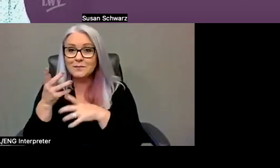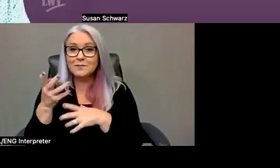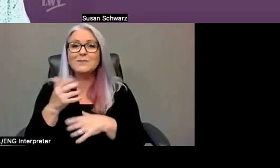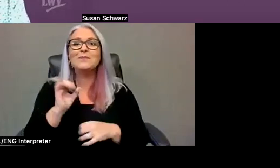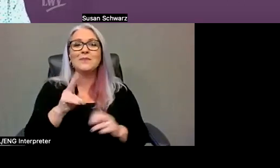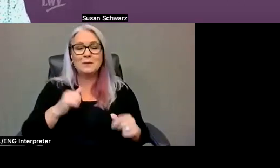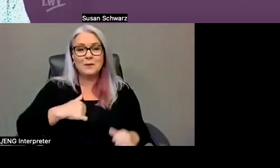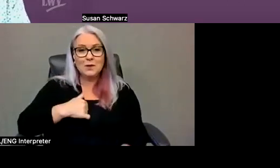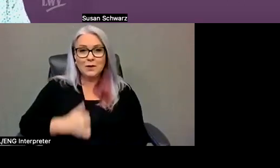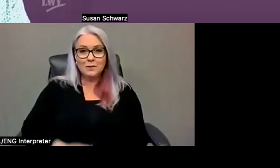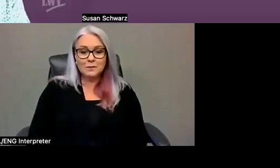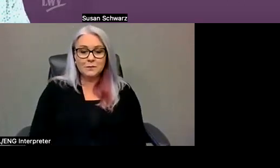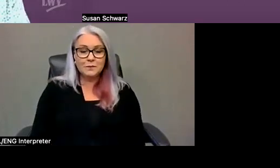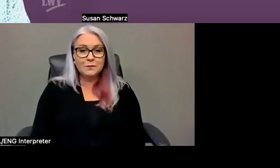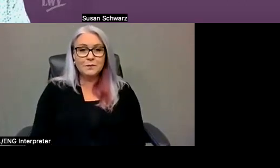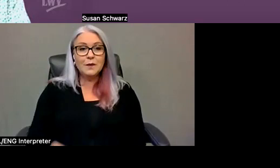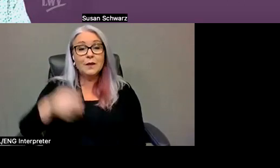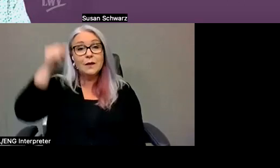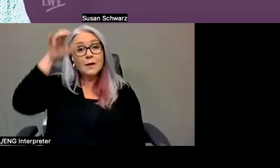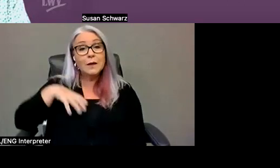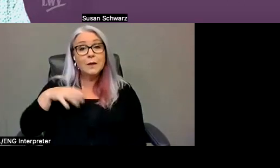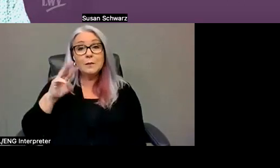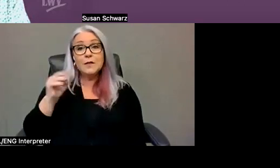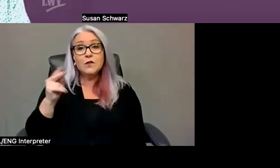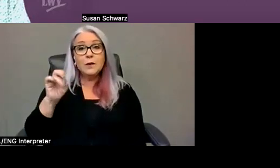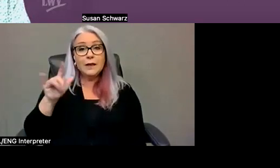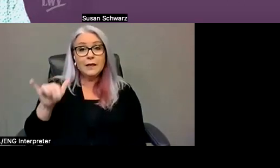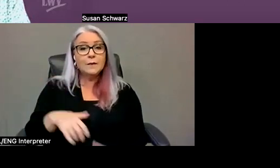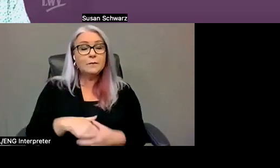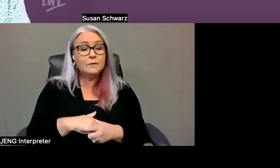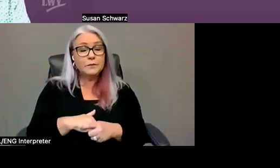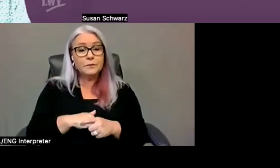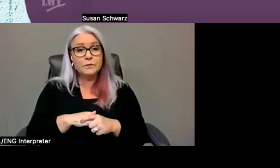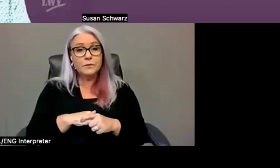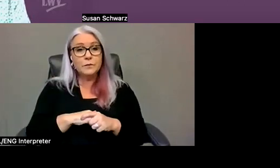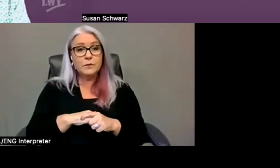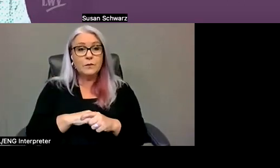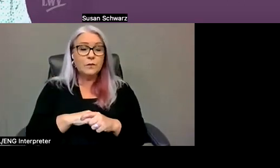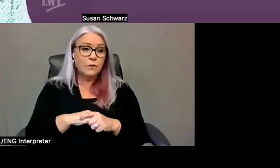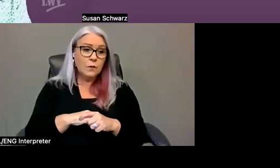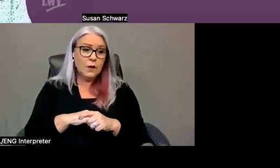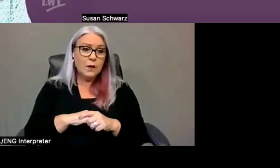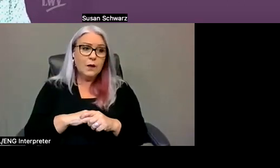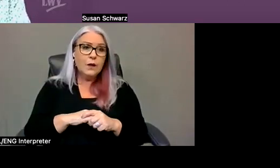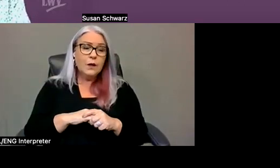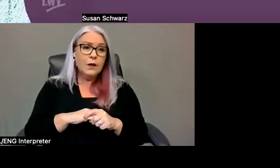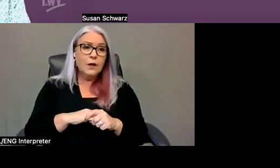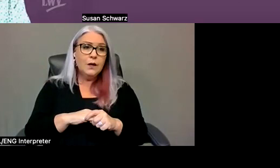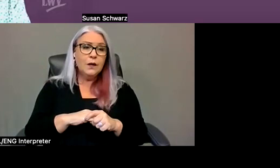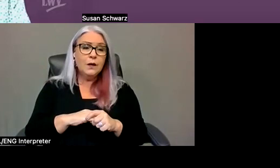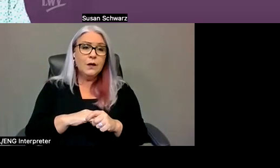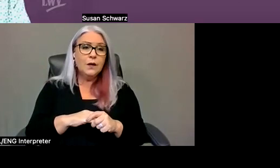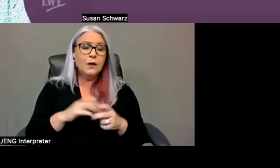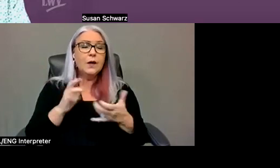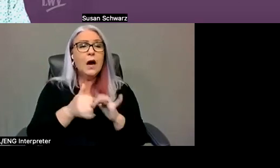So sorry. Mr. Manley, what will you do to encourage greater pedestrian and bicycle safety on village streets,